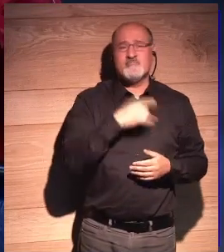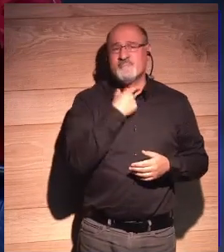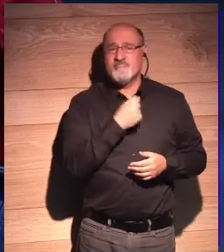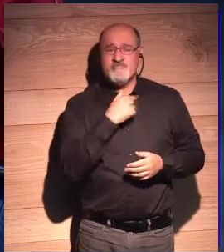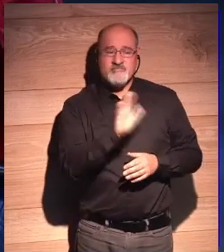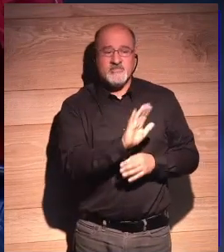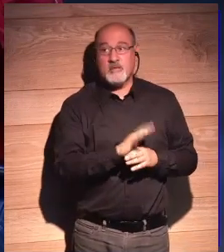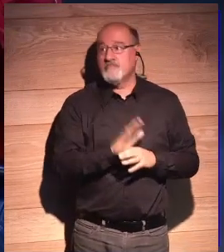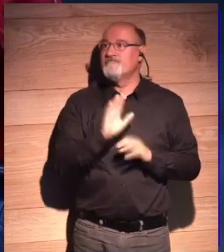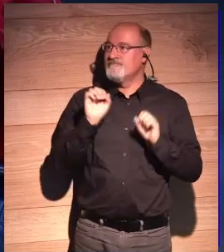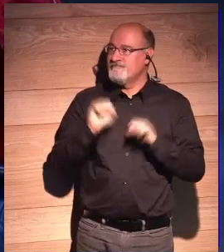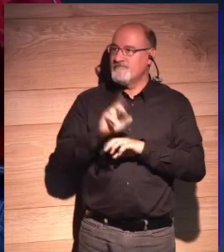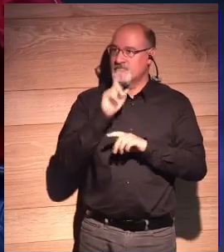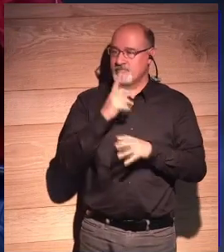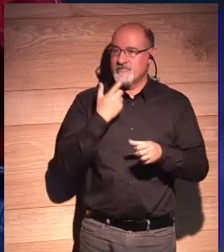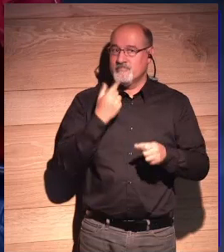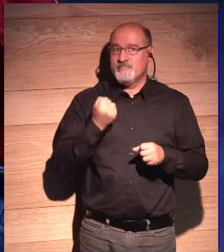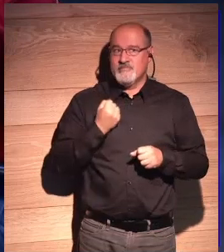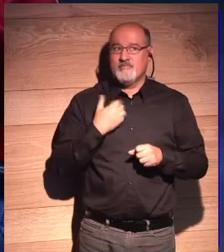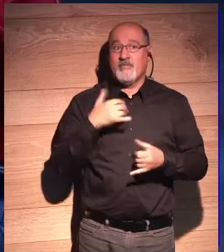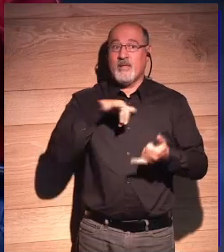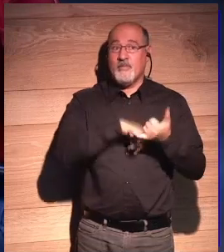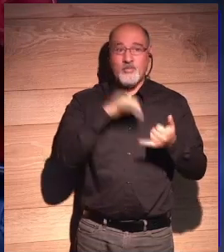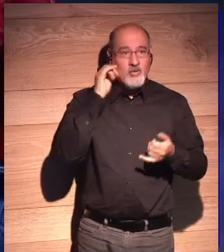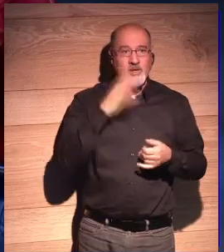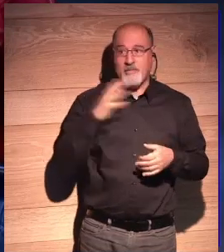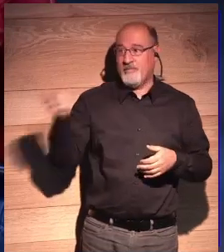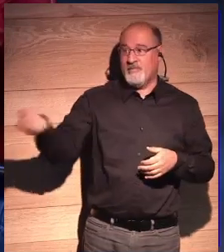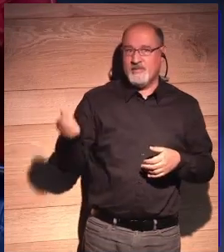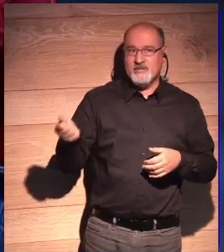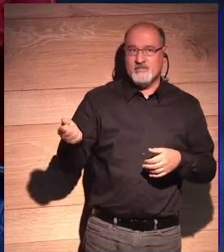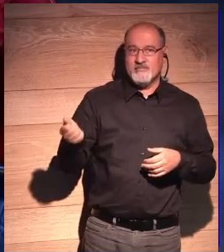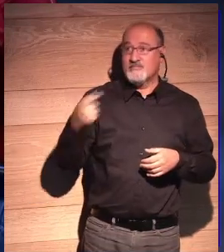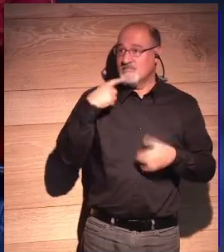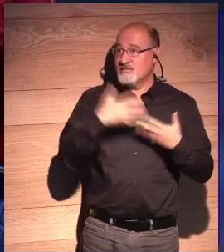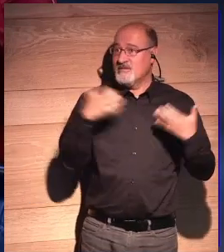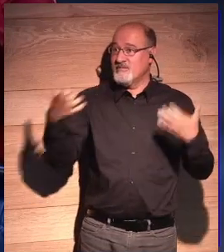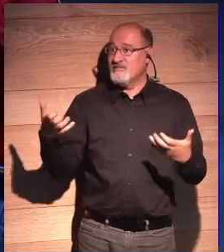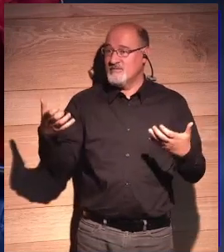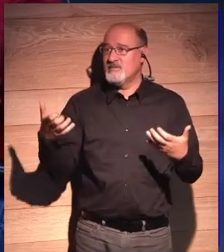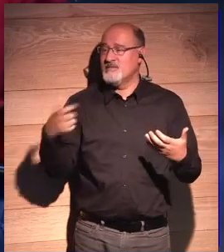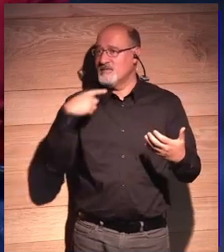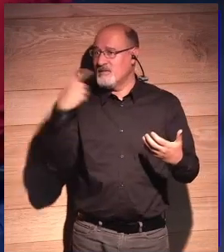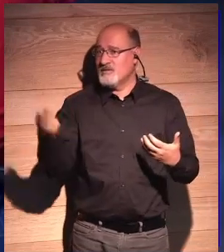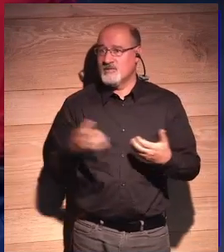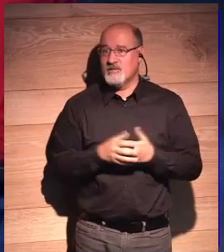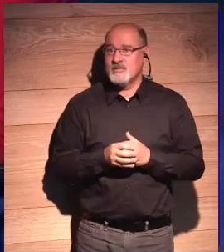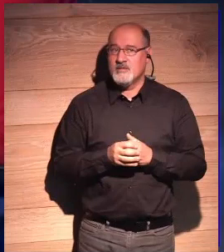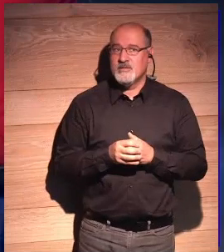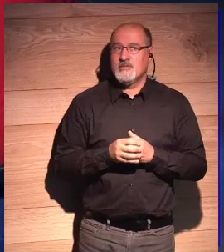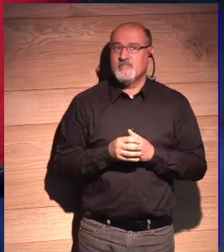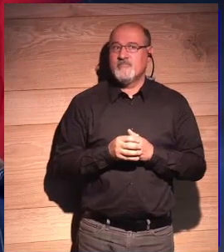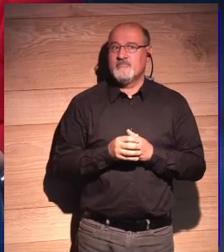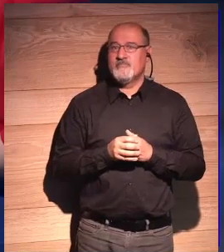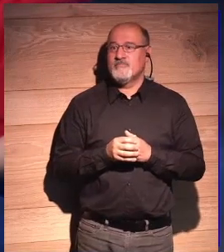wife, you know, to her great credit, grabbed his arm and said, we just want you to know that you're our